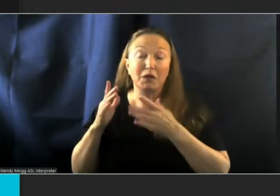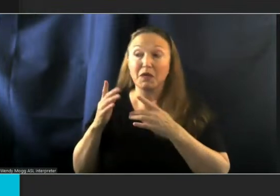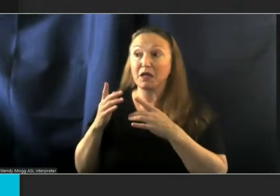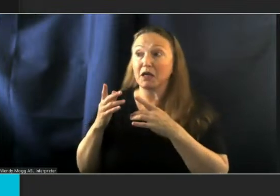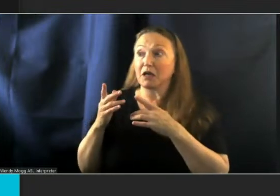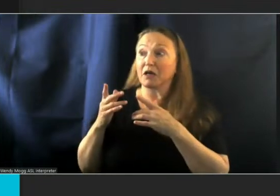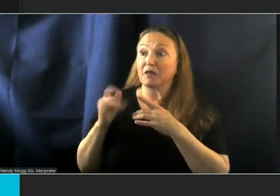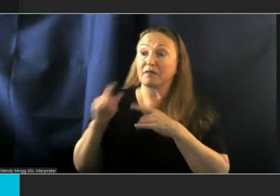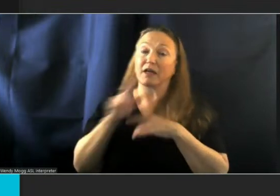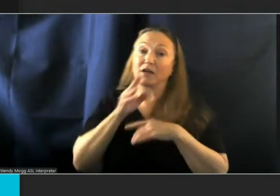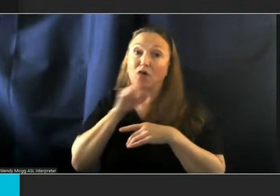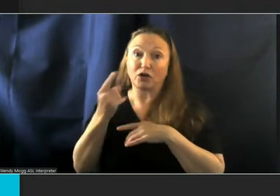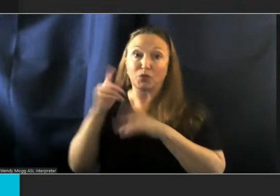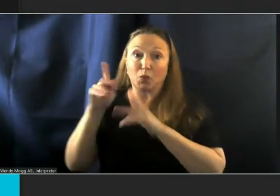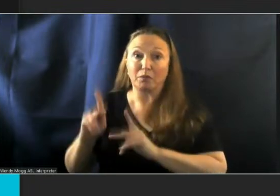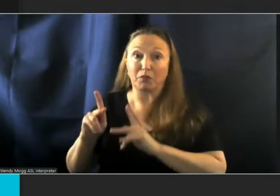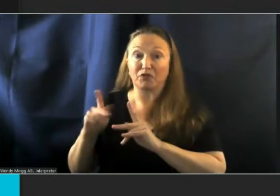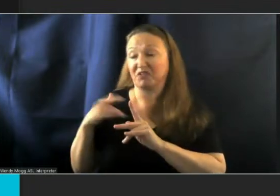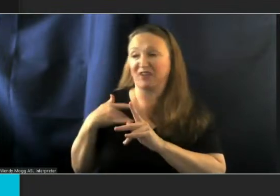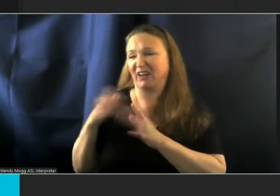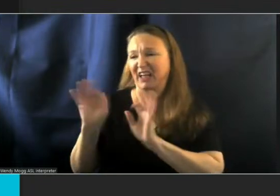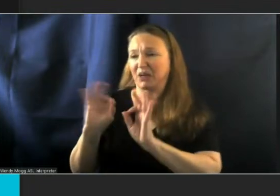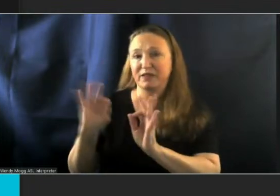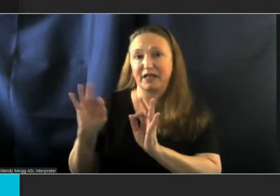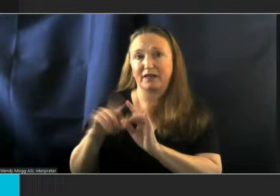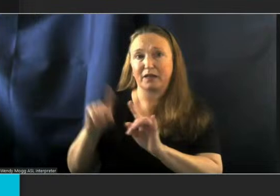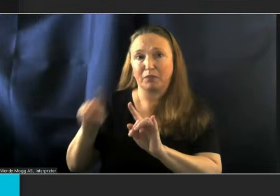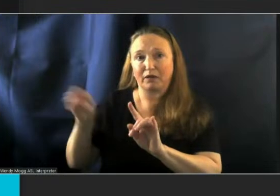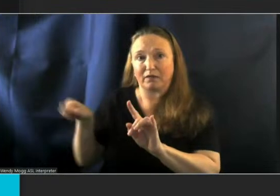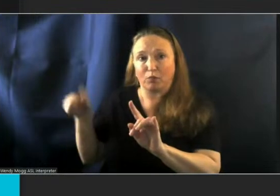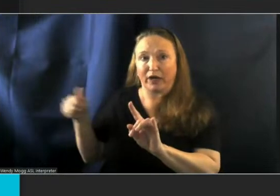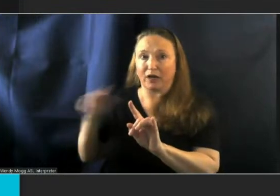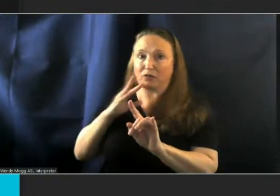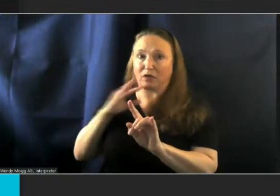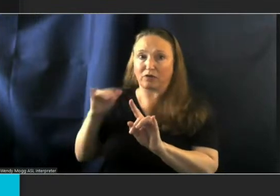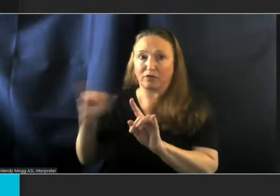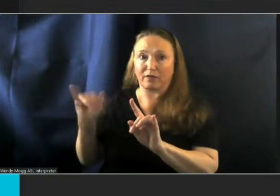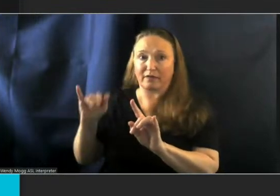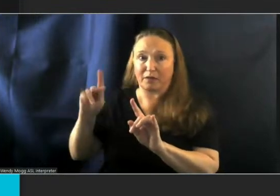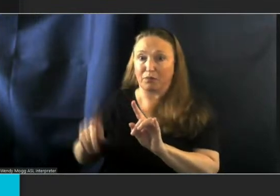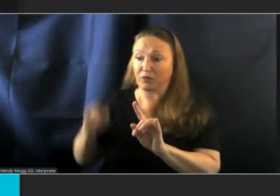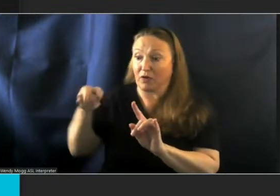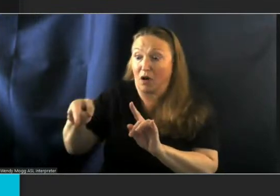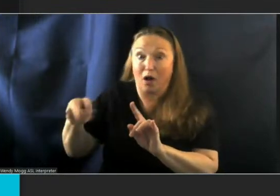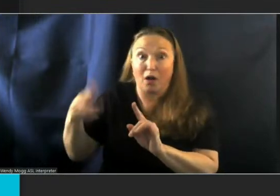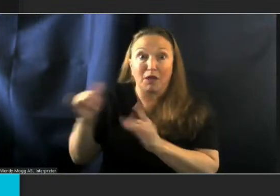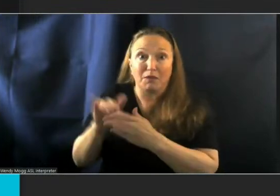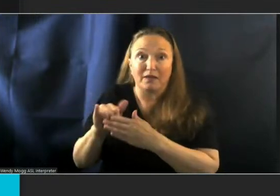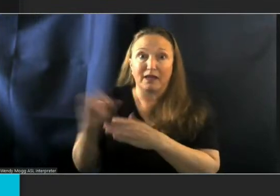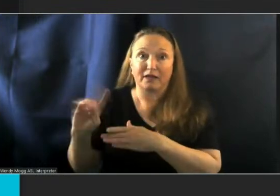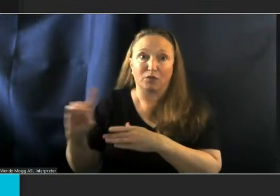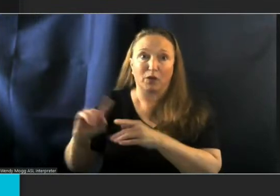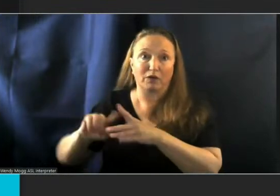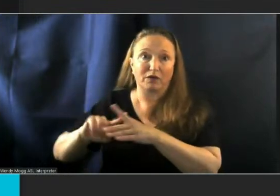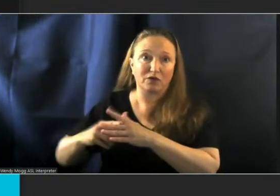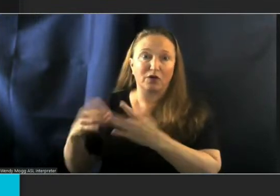commonalities, but this is, for example, how we were able to figure out with Frontier Days that there were quite a number of people who attended while